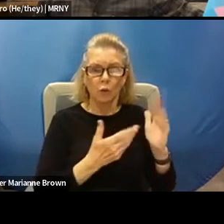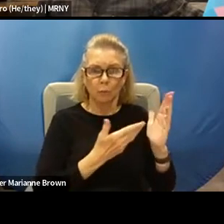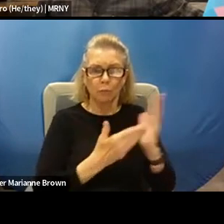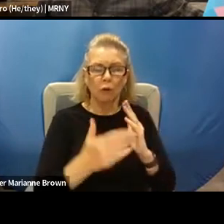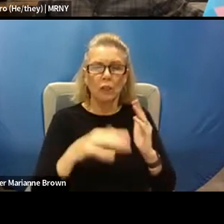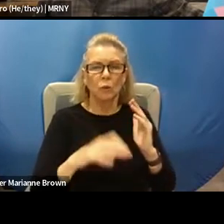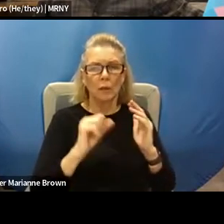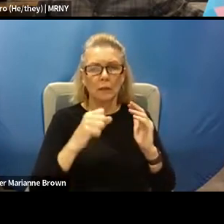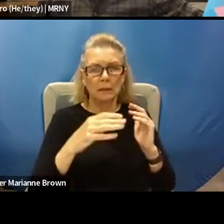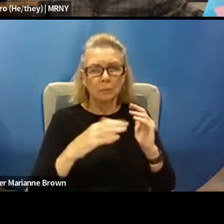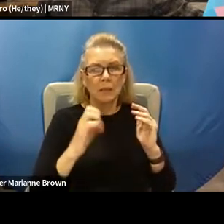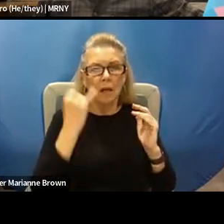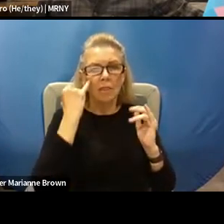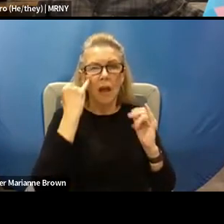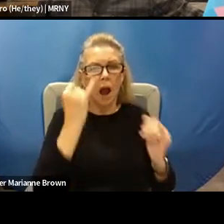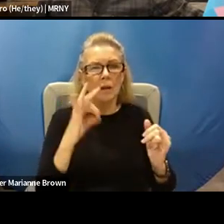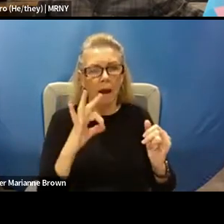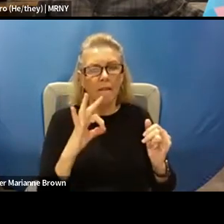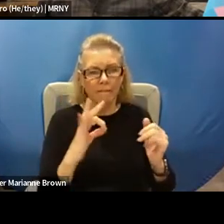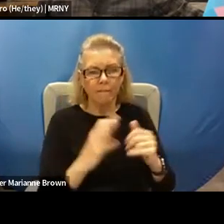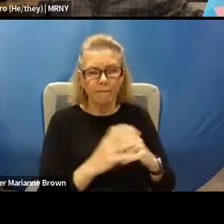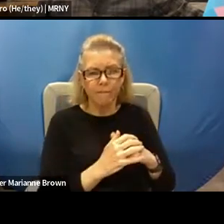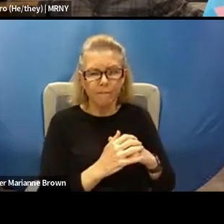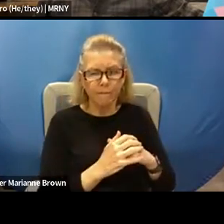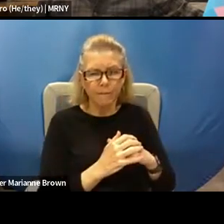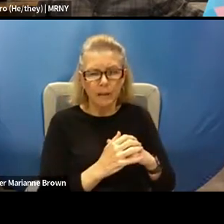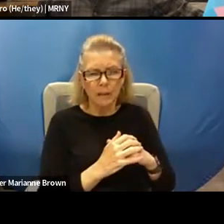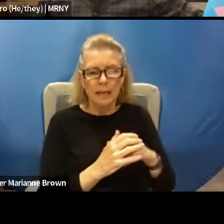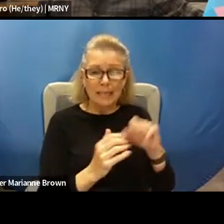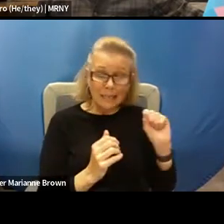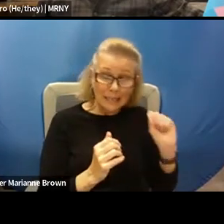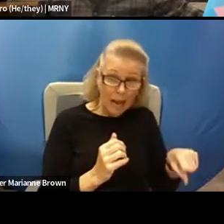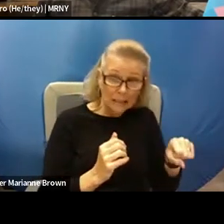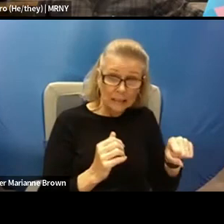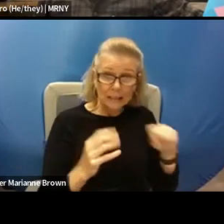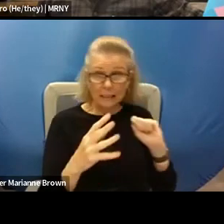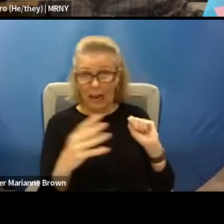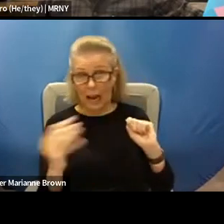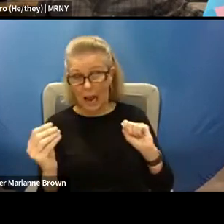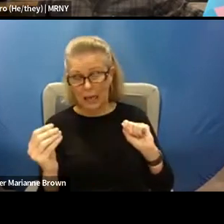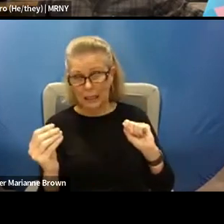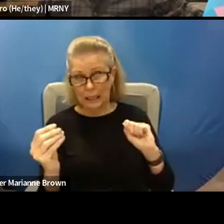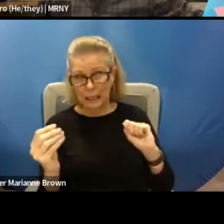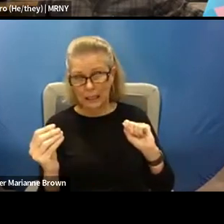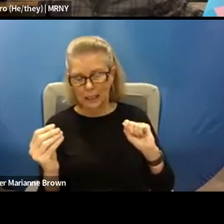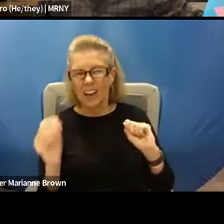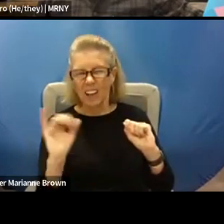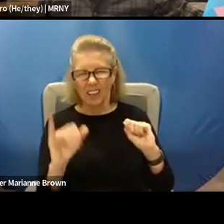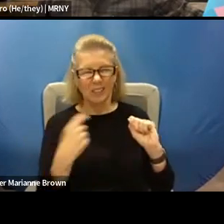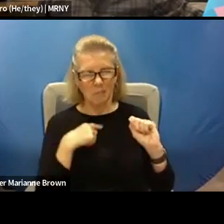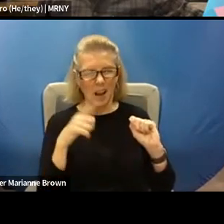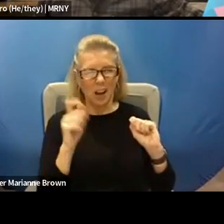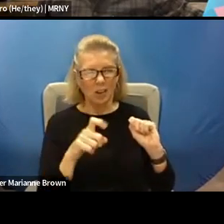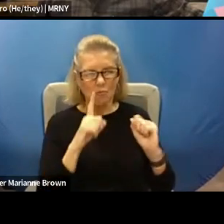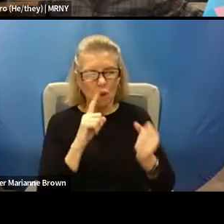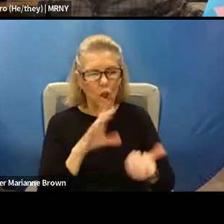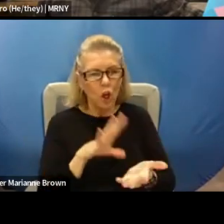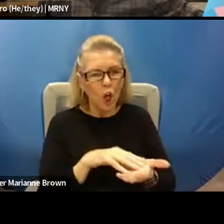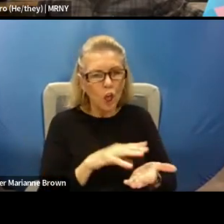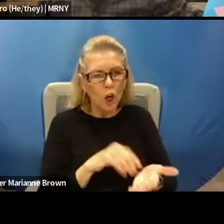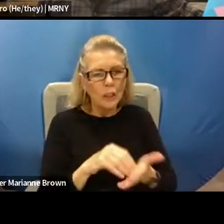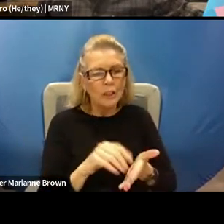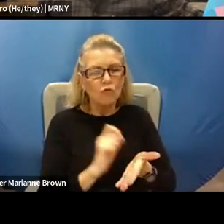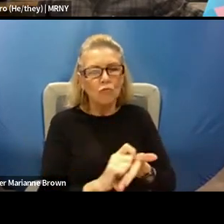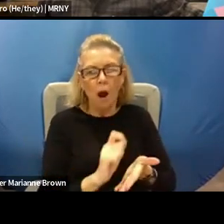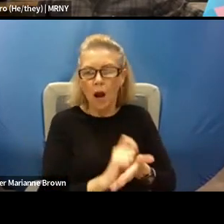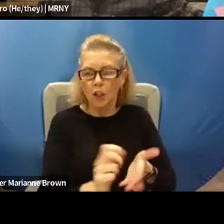space the idea of yes and, which is something that I have had to really, really learn in a writer's